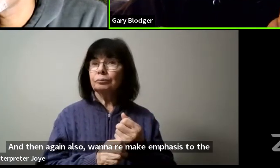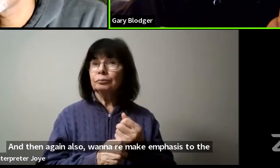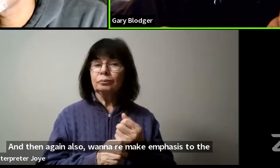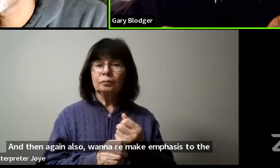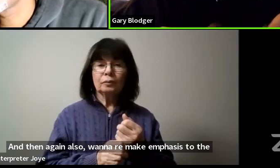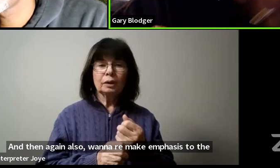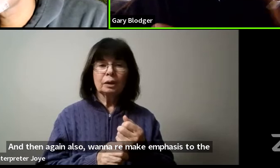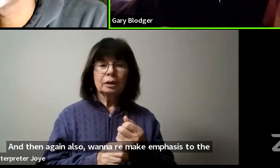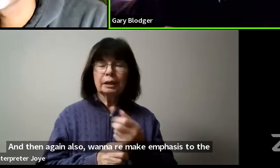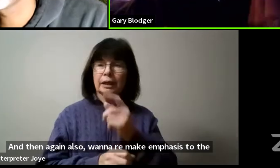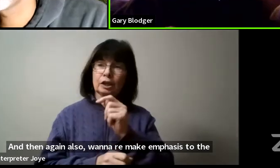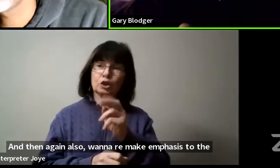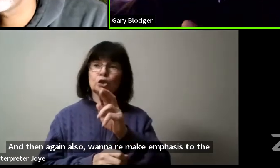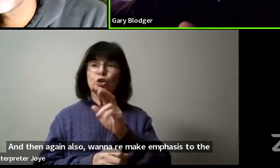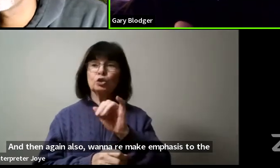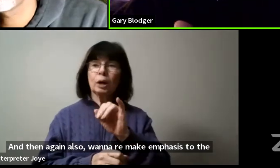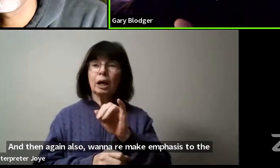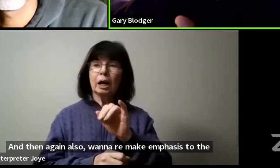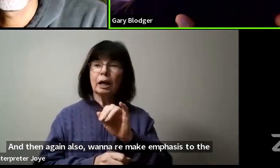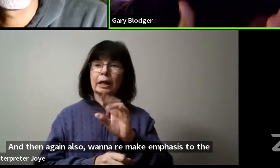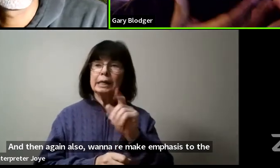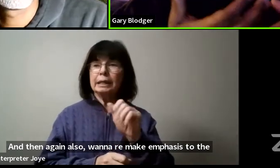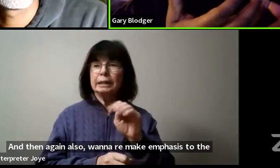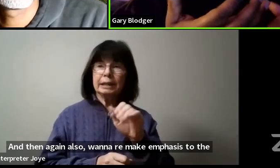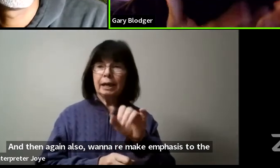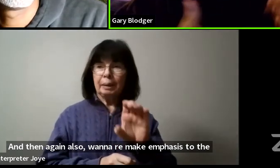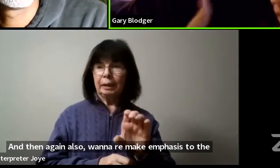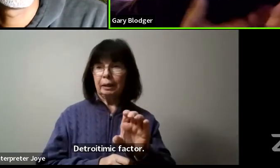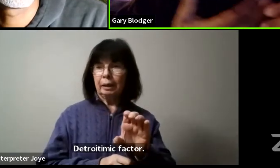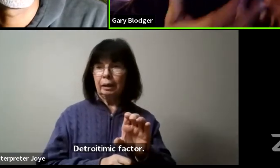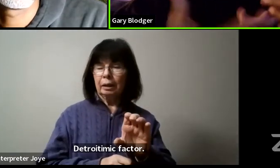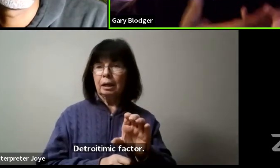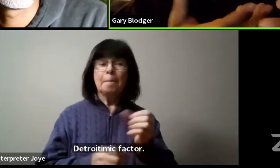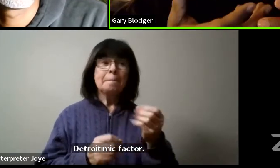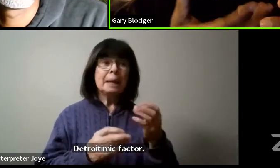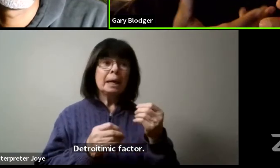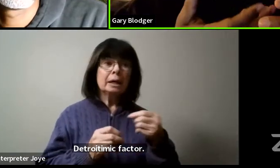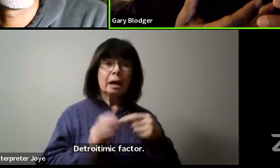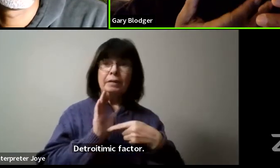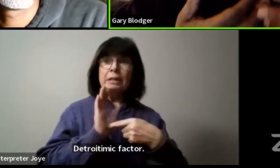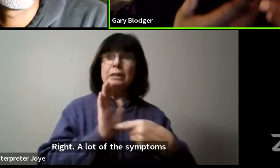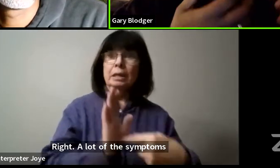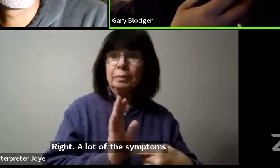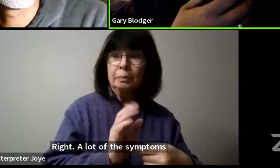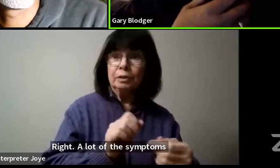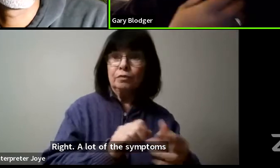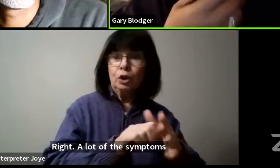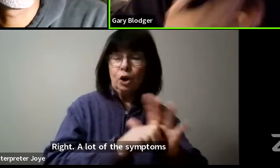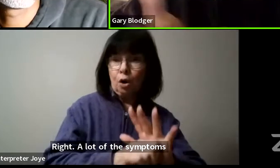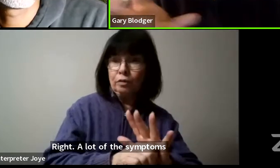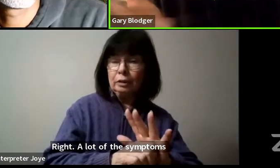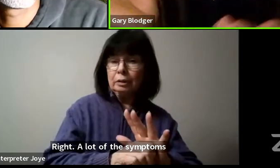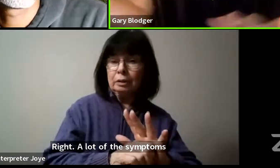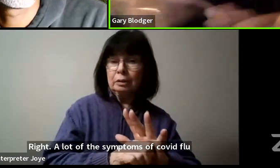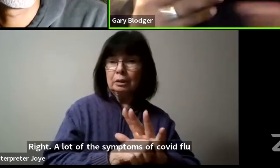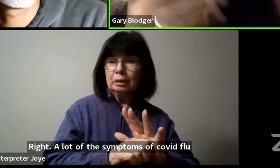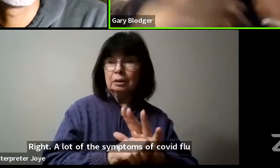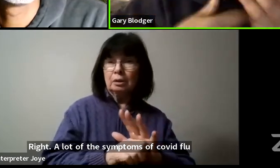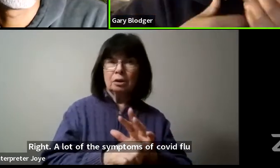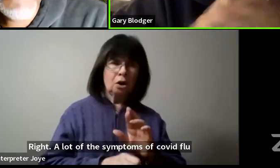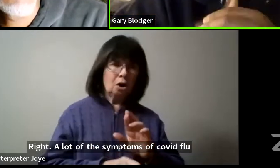tridemic factor, right? A lot of the symptoms of COVID, flu, is it